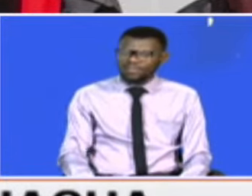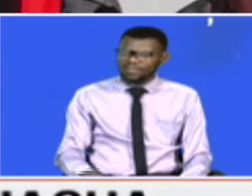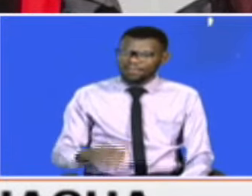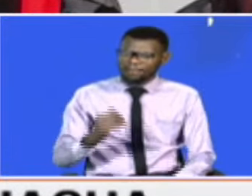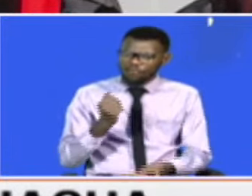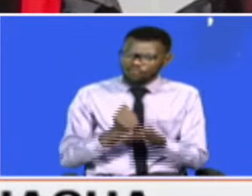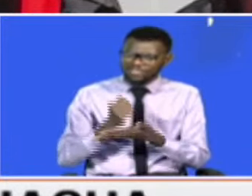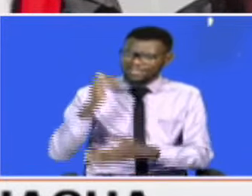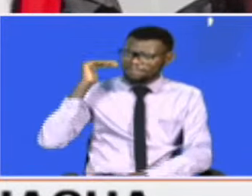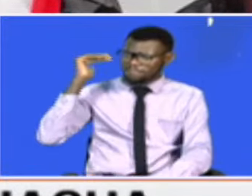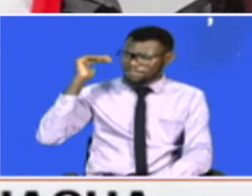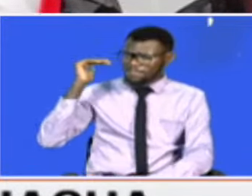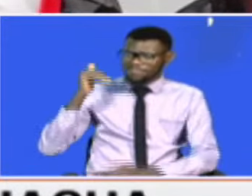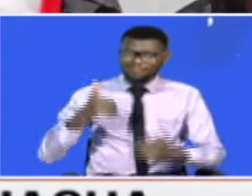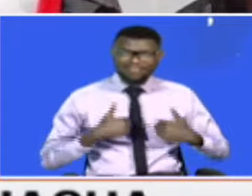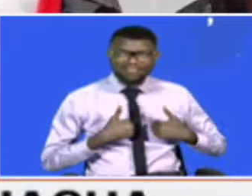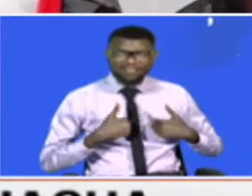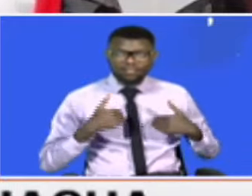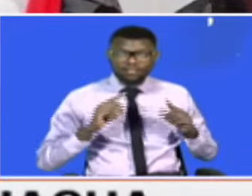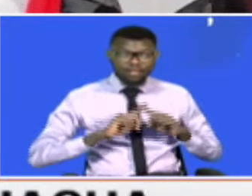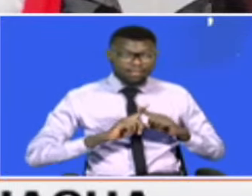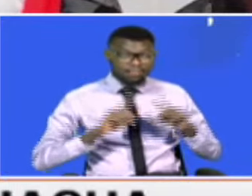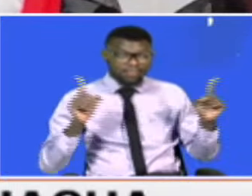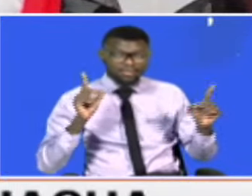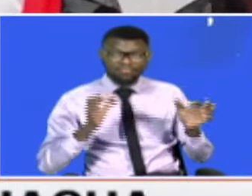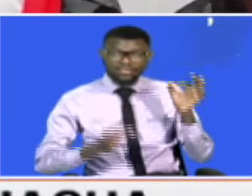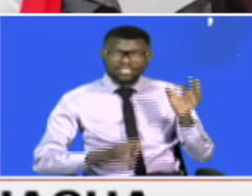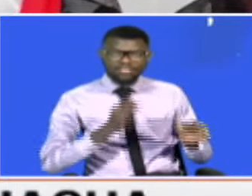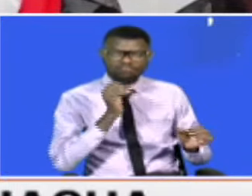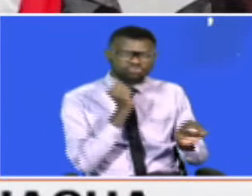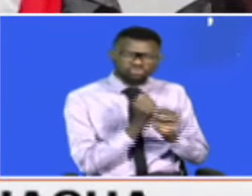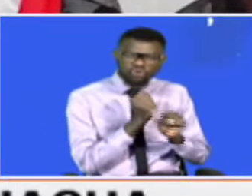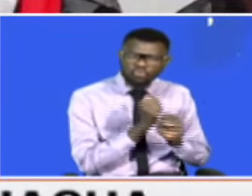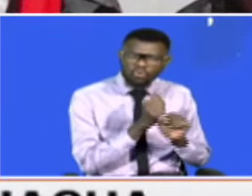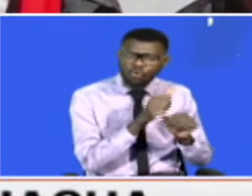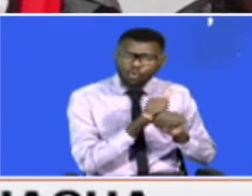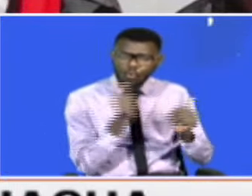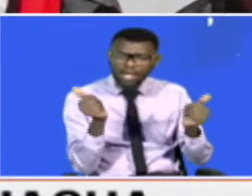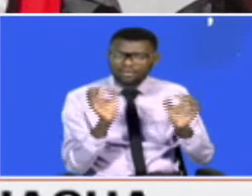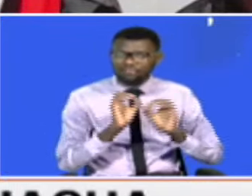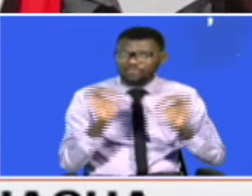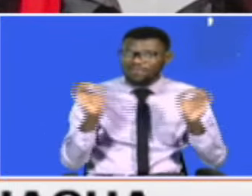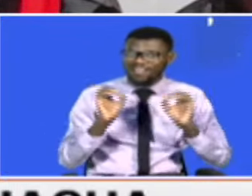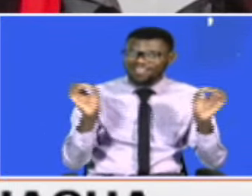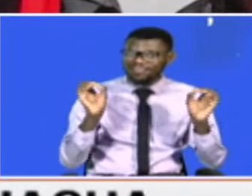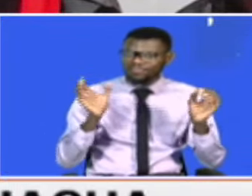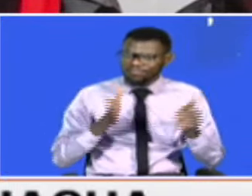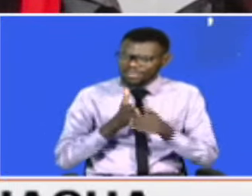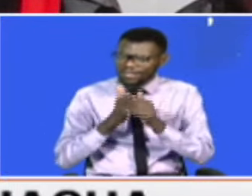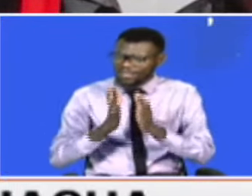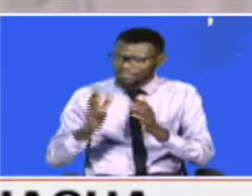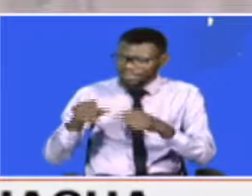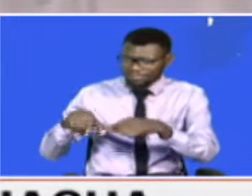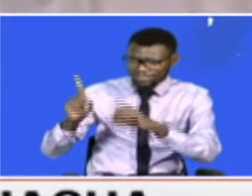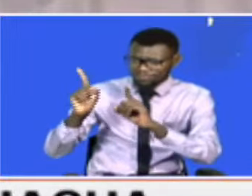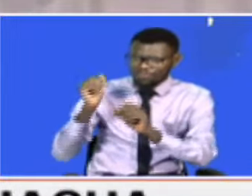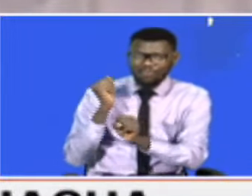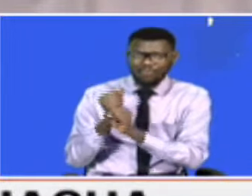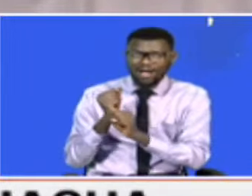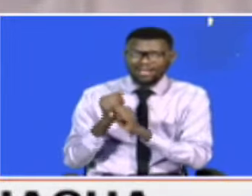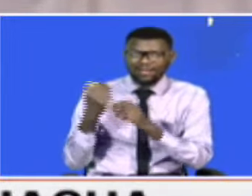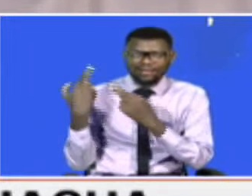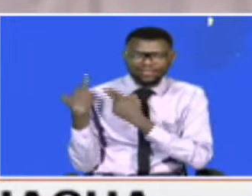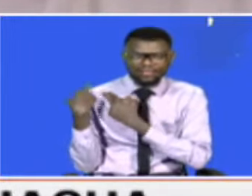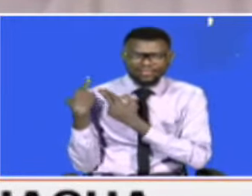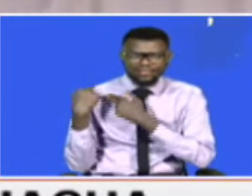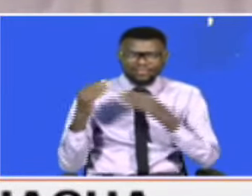Na kama tumeshindwa na kazi, tusiingilie rais, tuende tuulize viongozi wetu kwa nini kazi haifanyiki. Na pia tunaomba